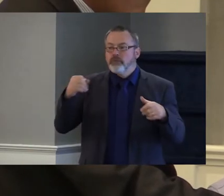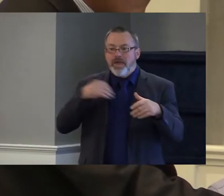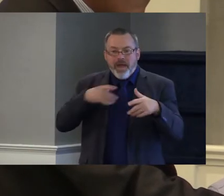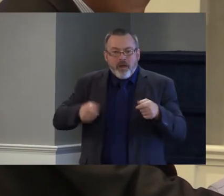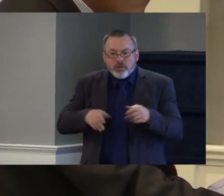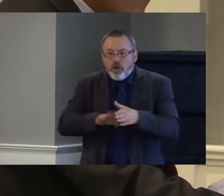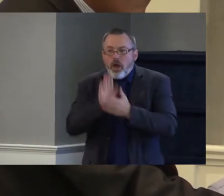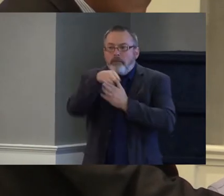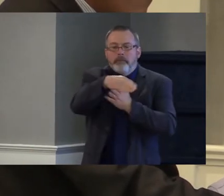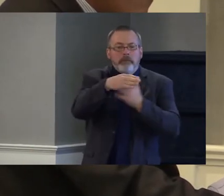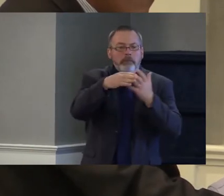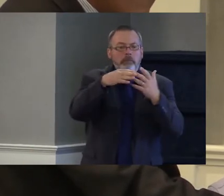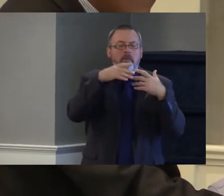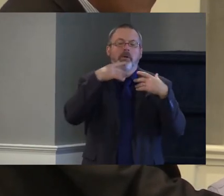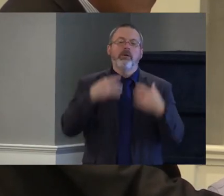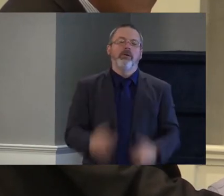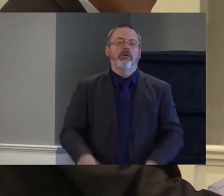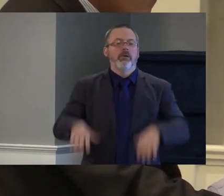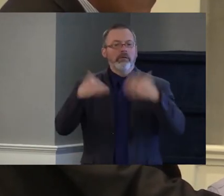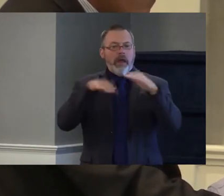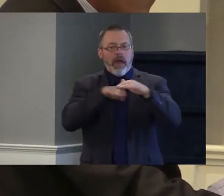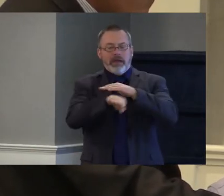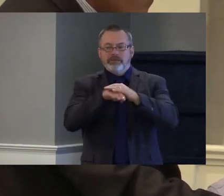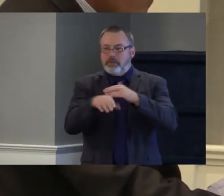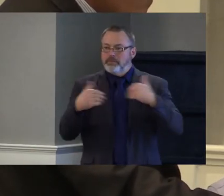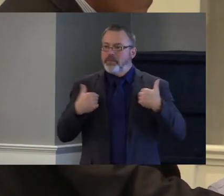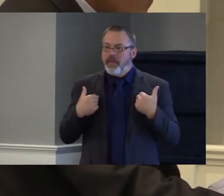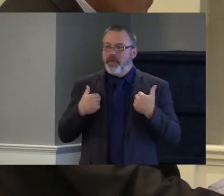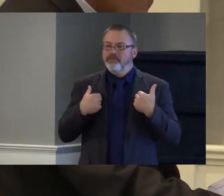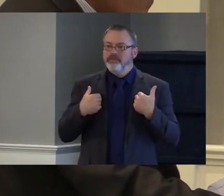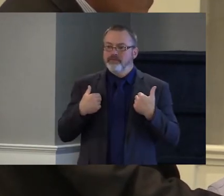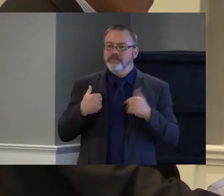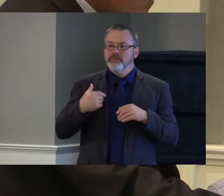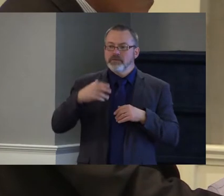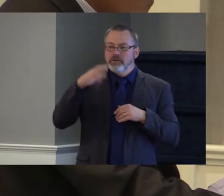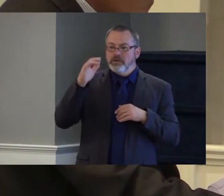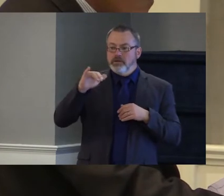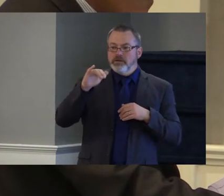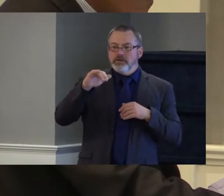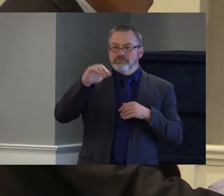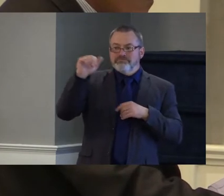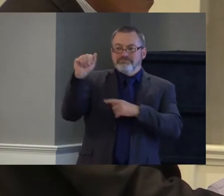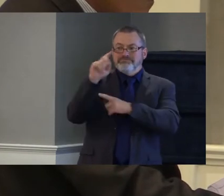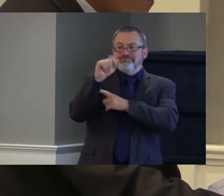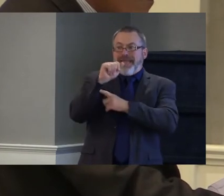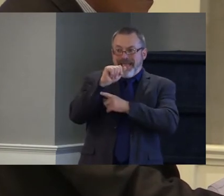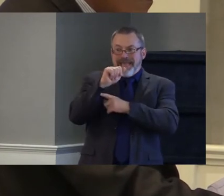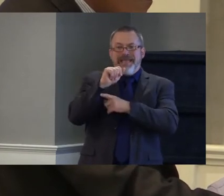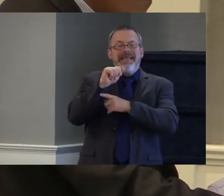built environment, though, the ADA also gave protections to people with disabilities in many other areas of